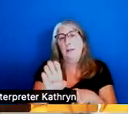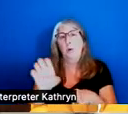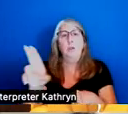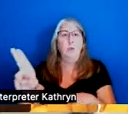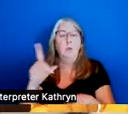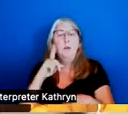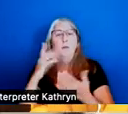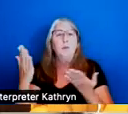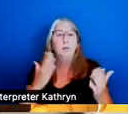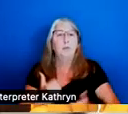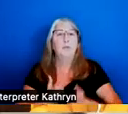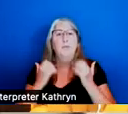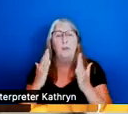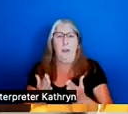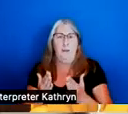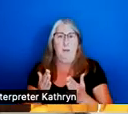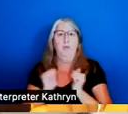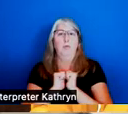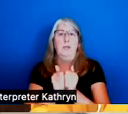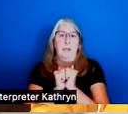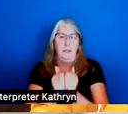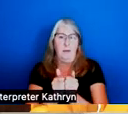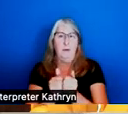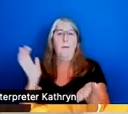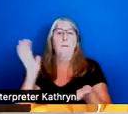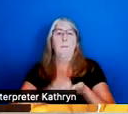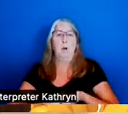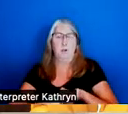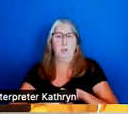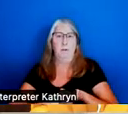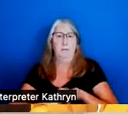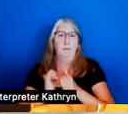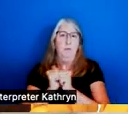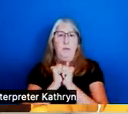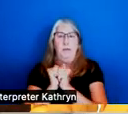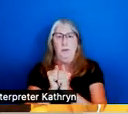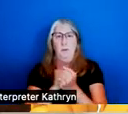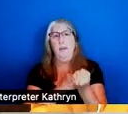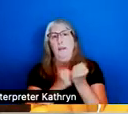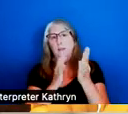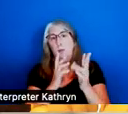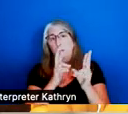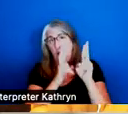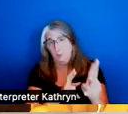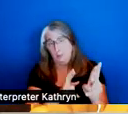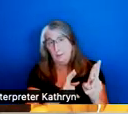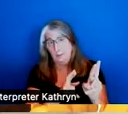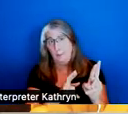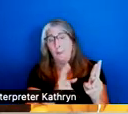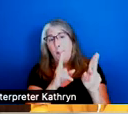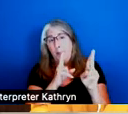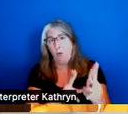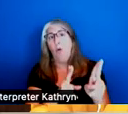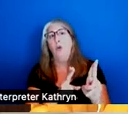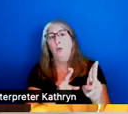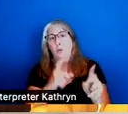where I could serve survivors hand in hand, in real partnership, aligned, along with advocates who respect and honor